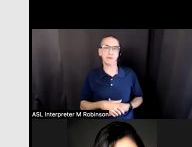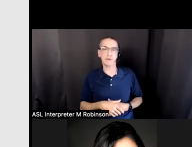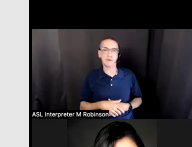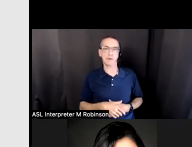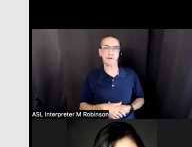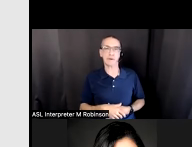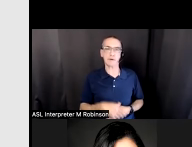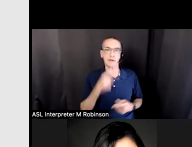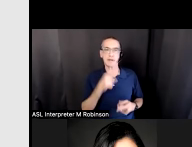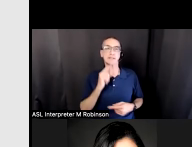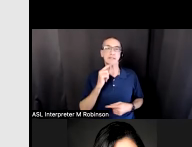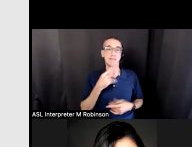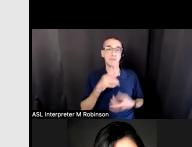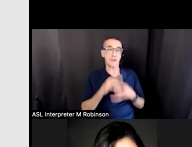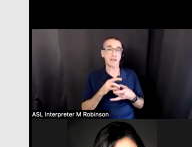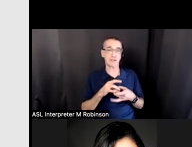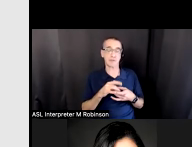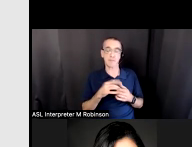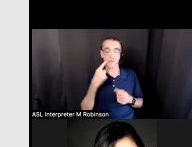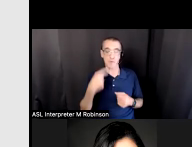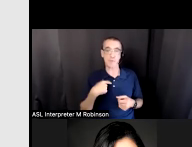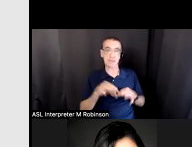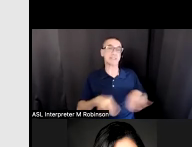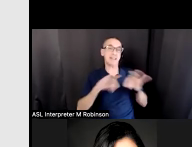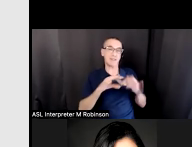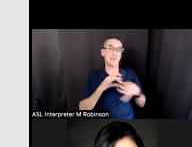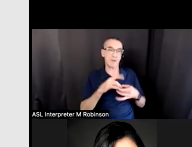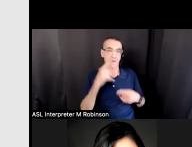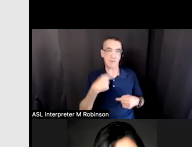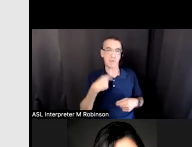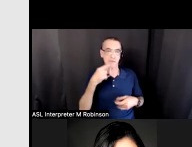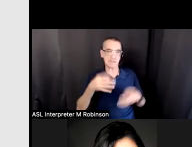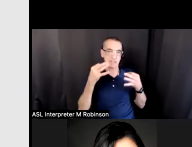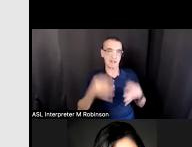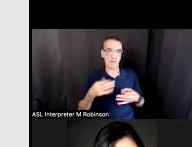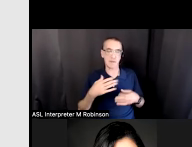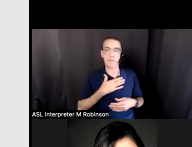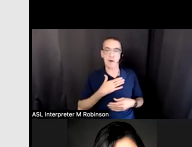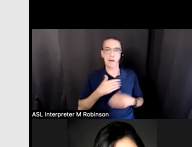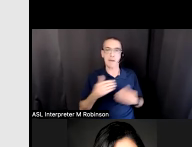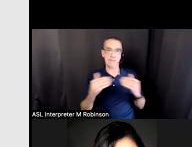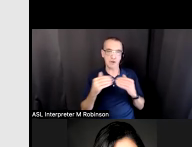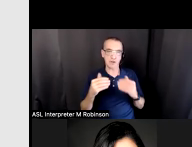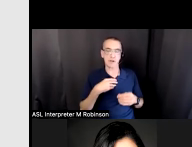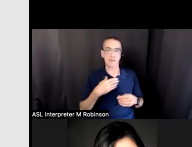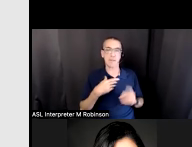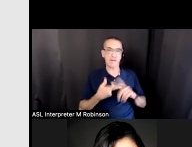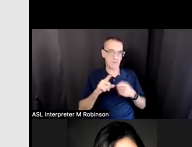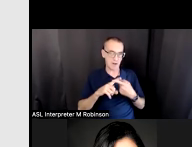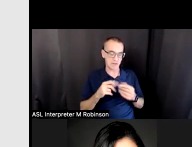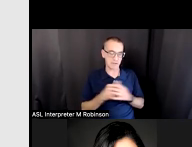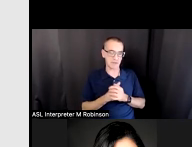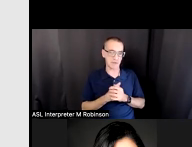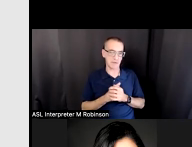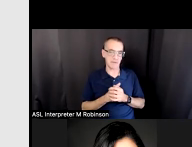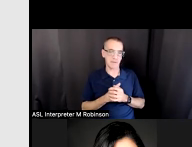A significant relationship for me was definitely my peers and my friends.